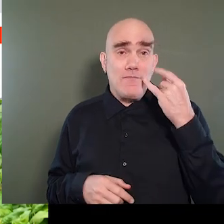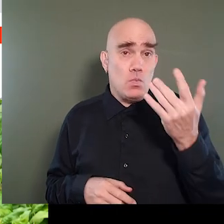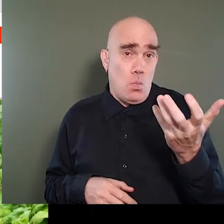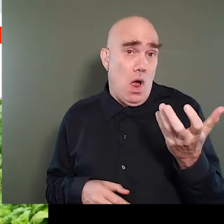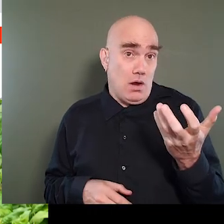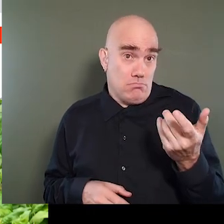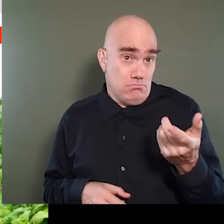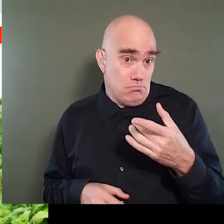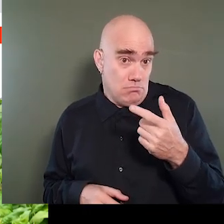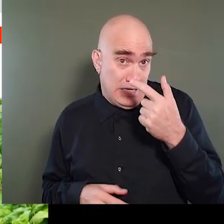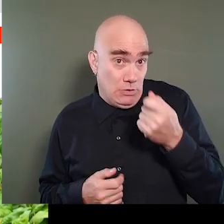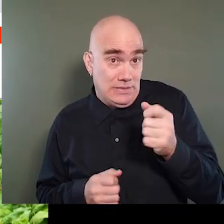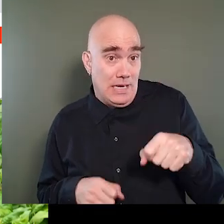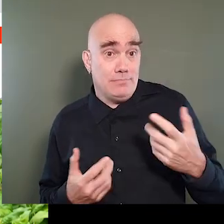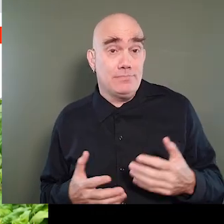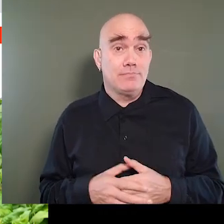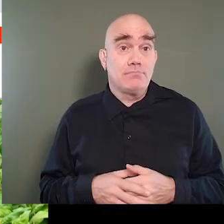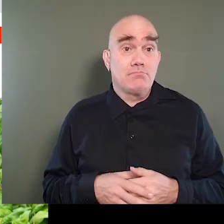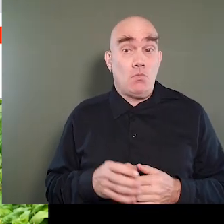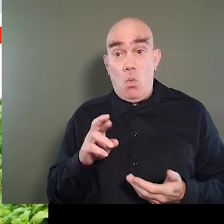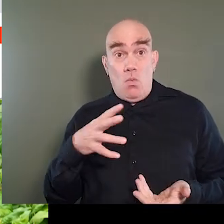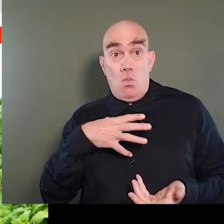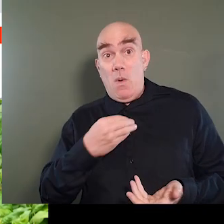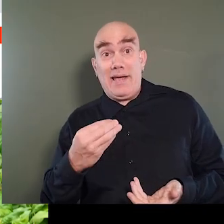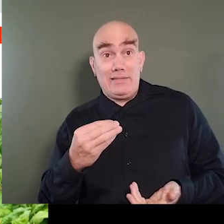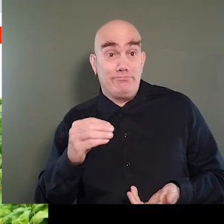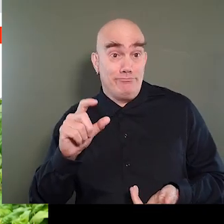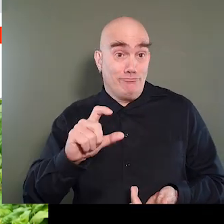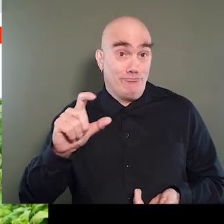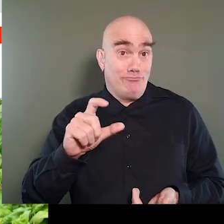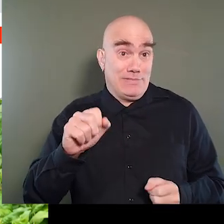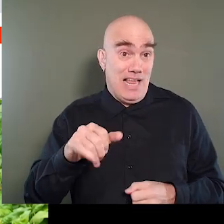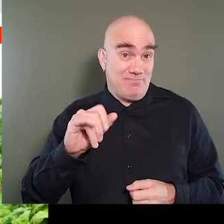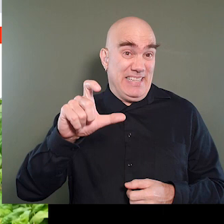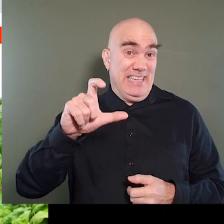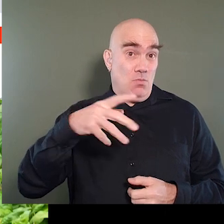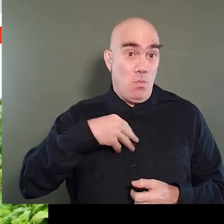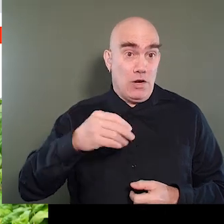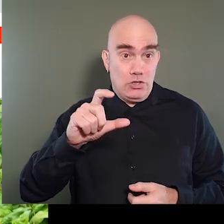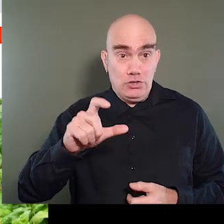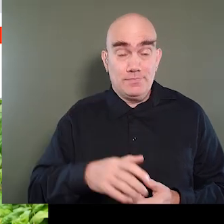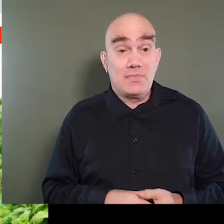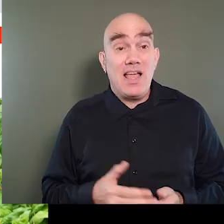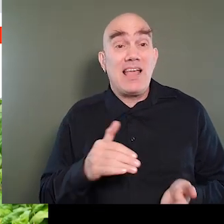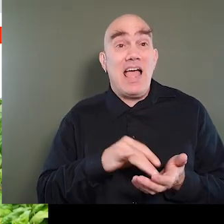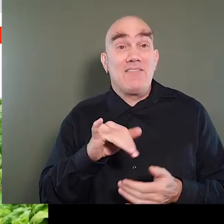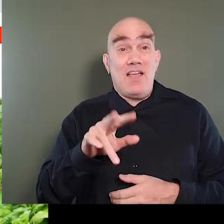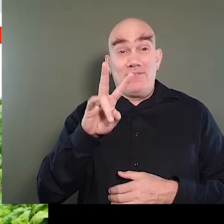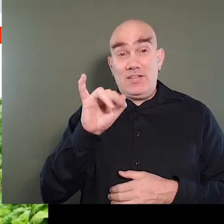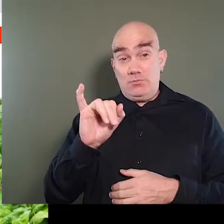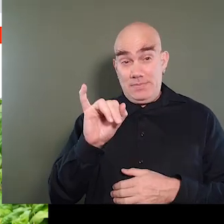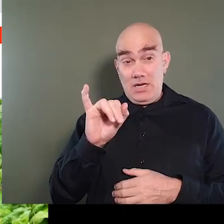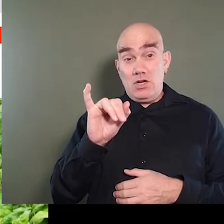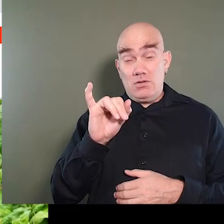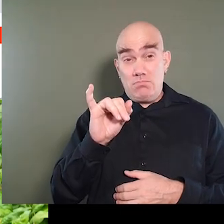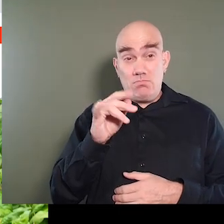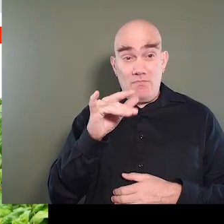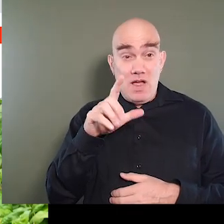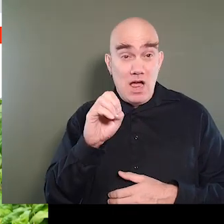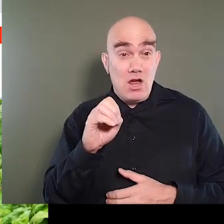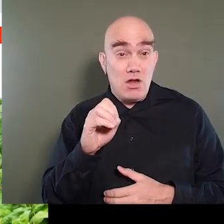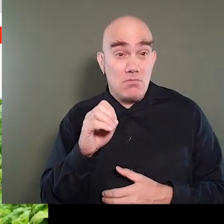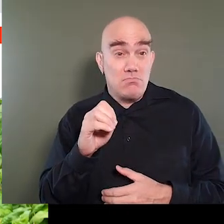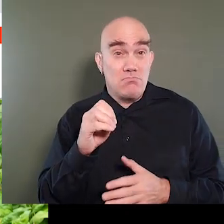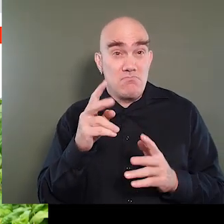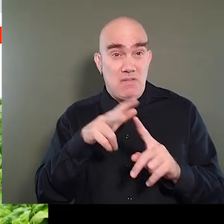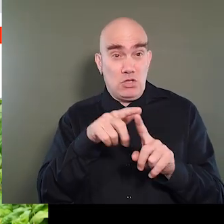something that appeals to you, as is the big white cursor. And this is what that looks like. And again, if the vision impaired profile applies to you, you can also